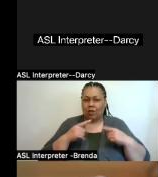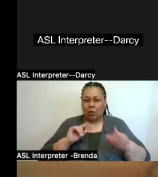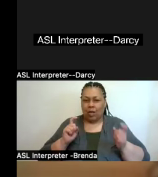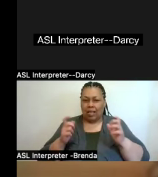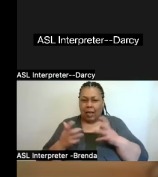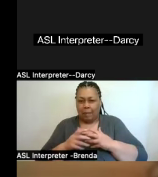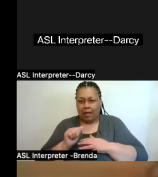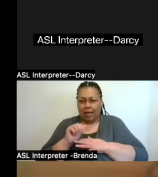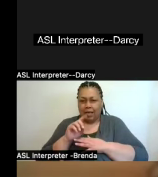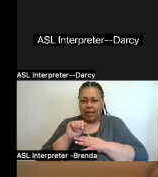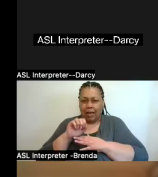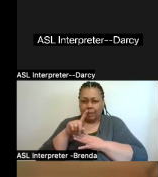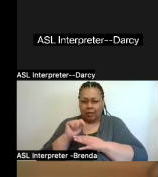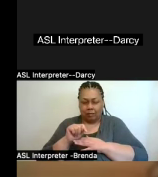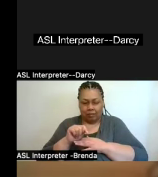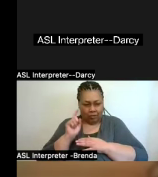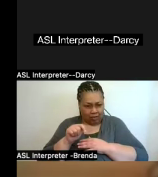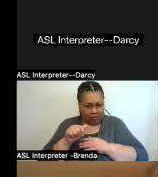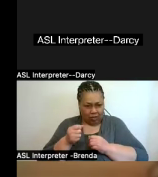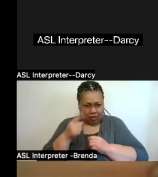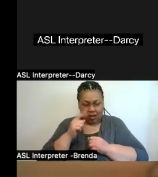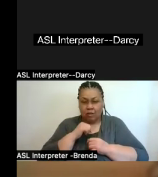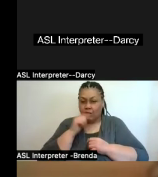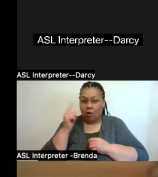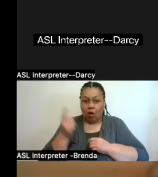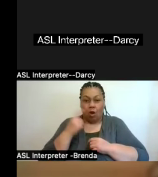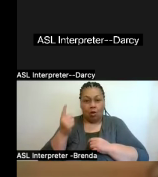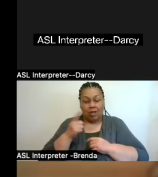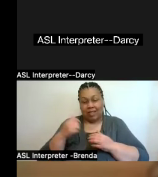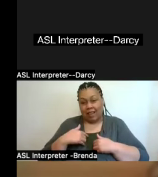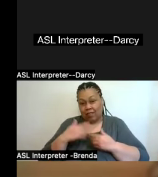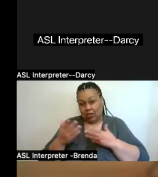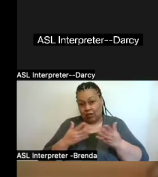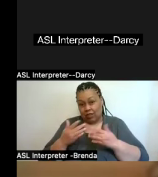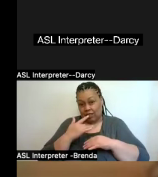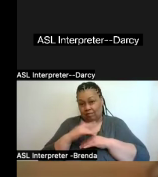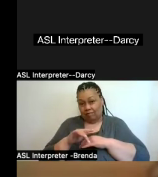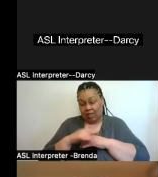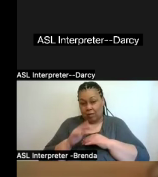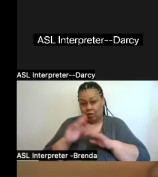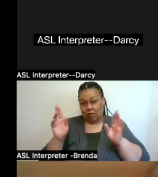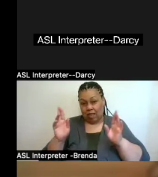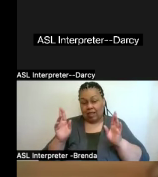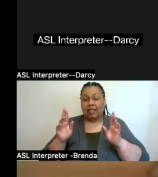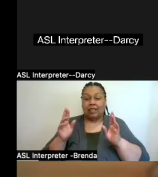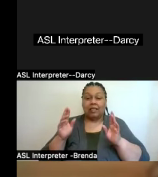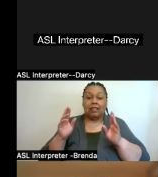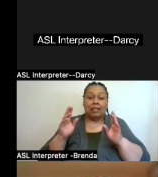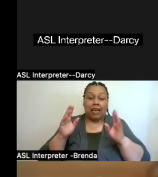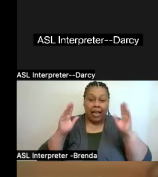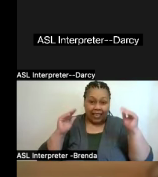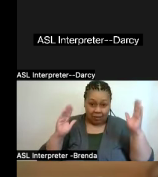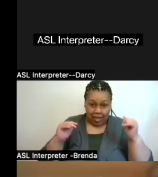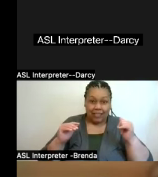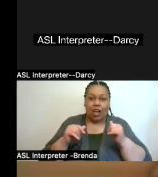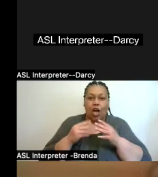understand that you don't always have those services, which is the third bullet. Be prepared to have a loss of services for